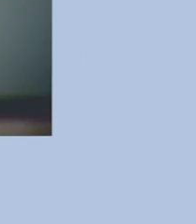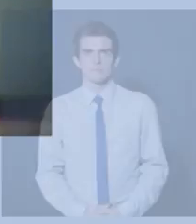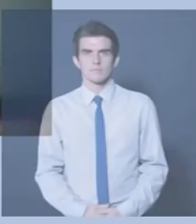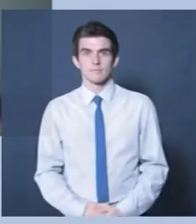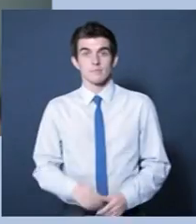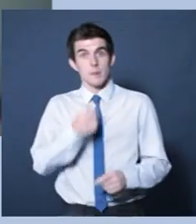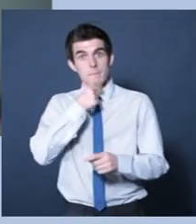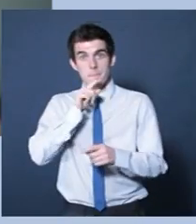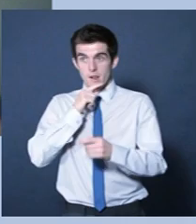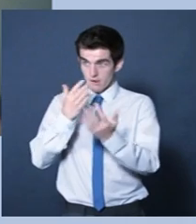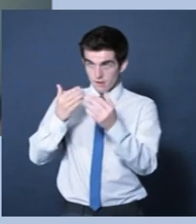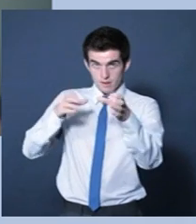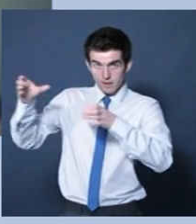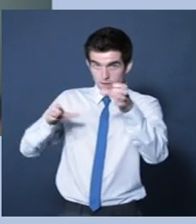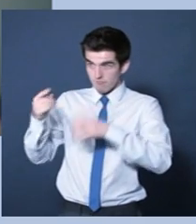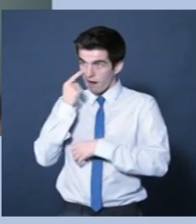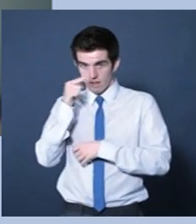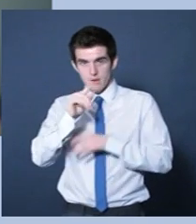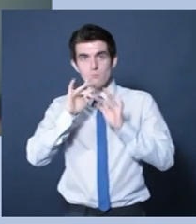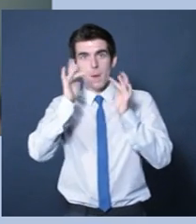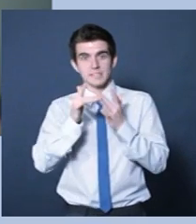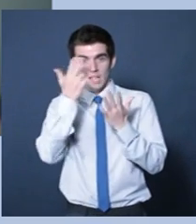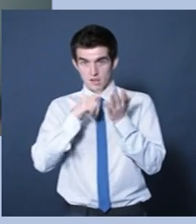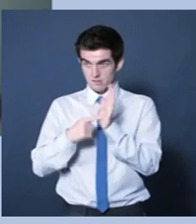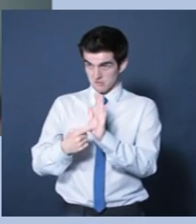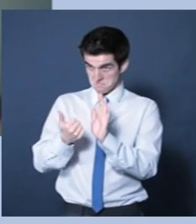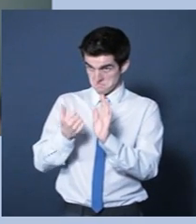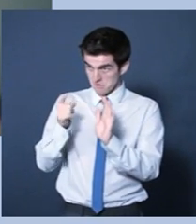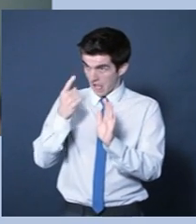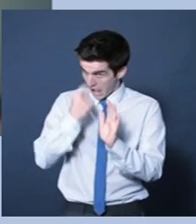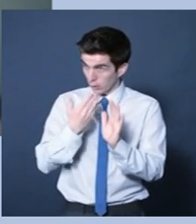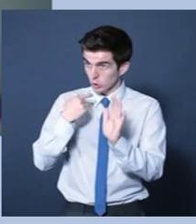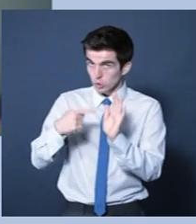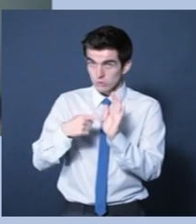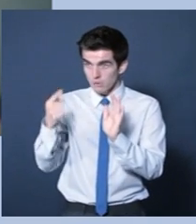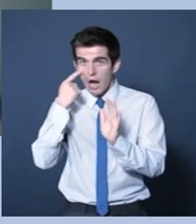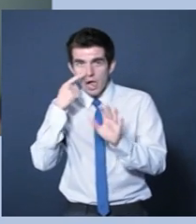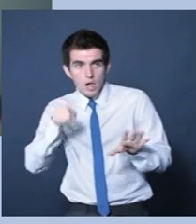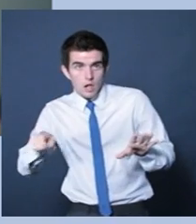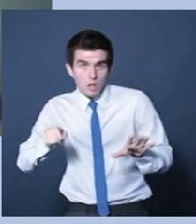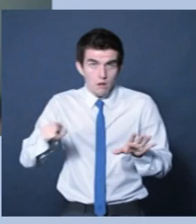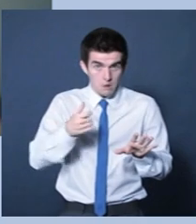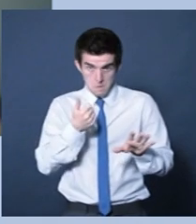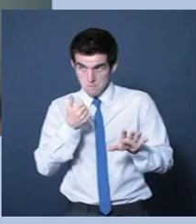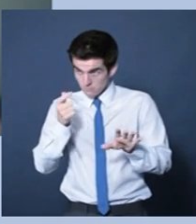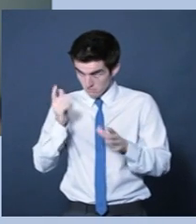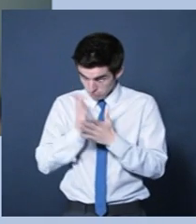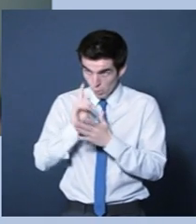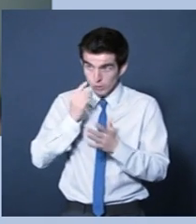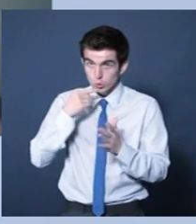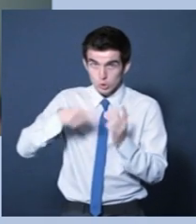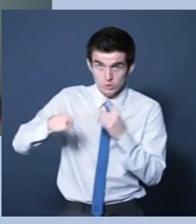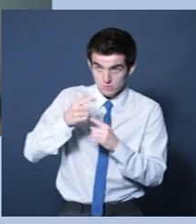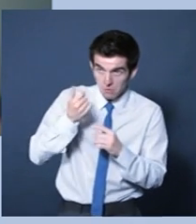real people into a lab with the designers, and you say to those people, okay, this is the point of this